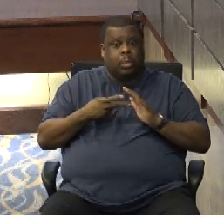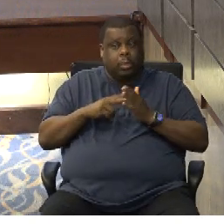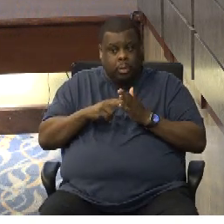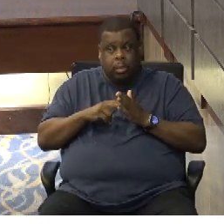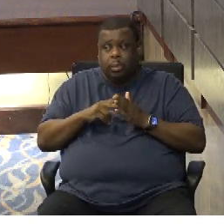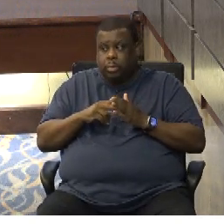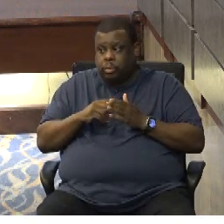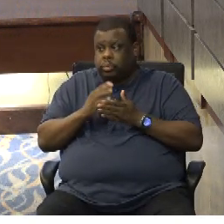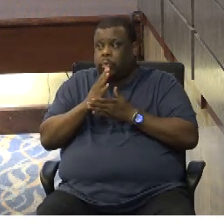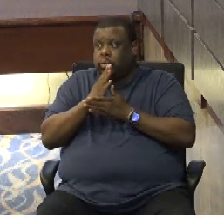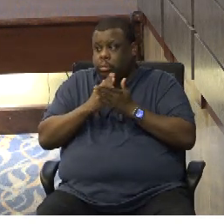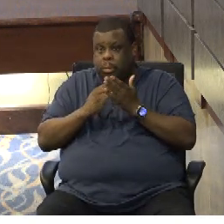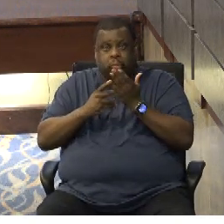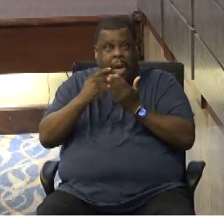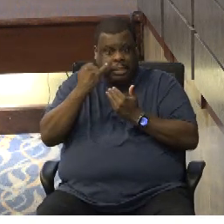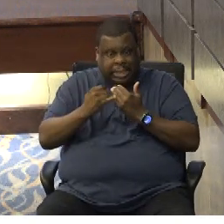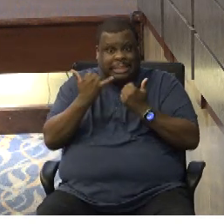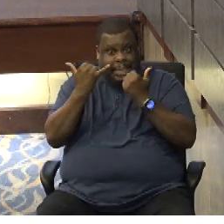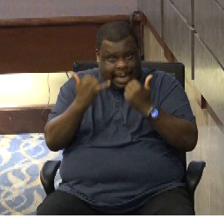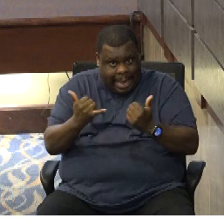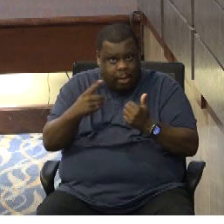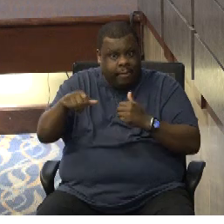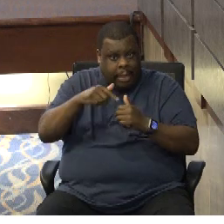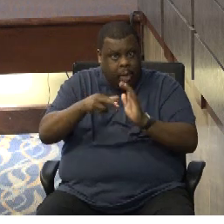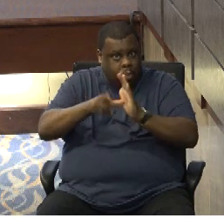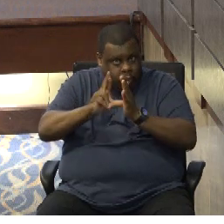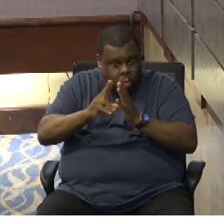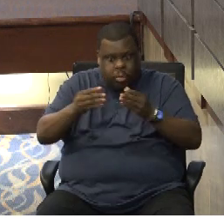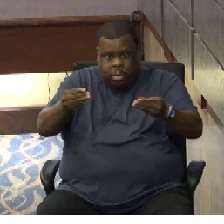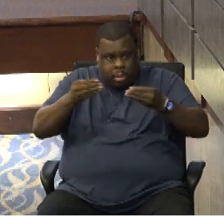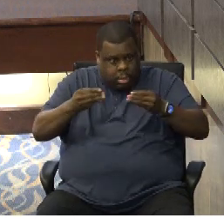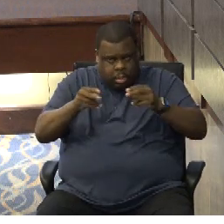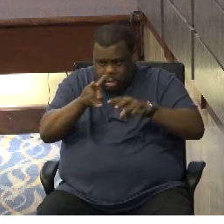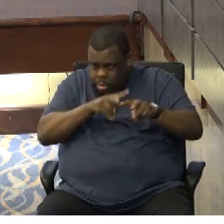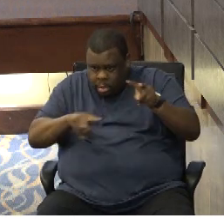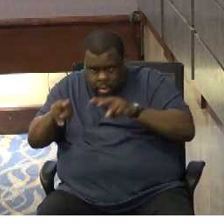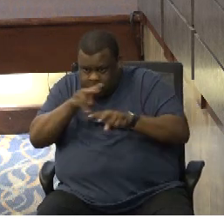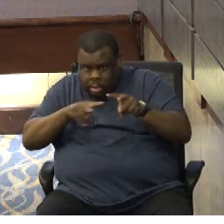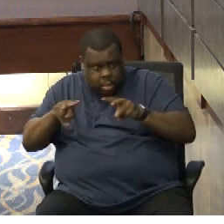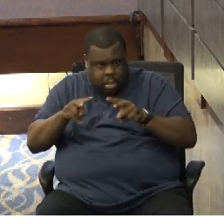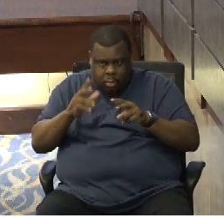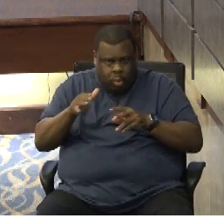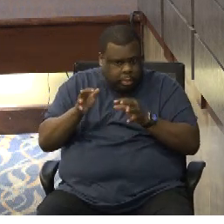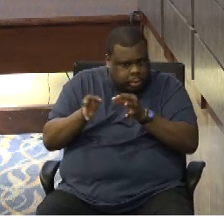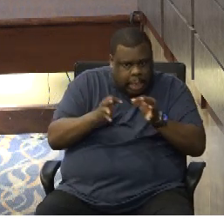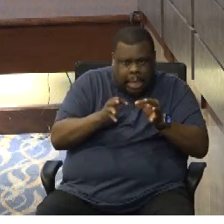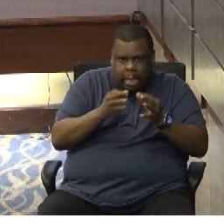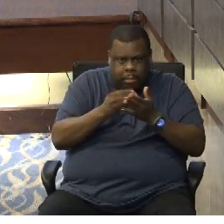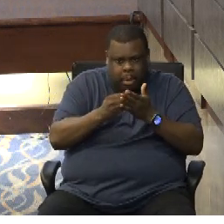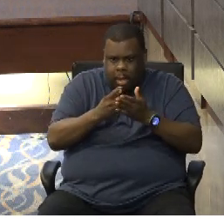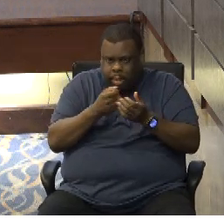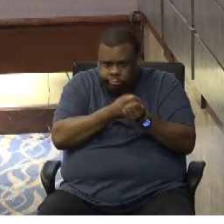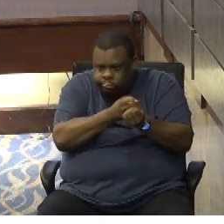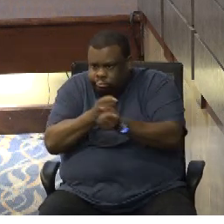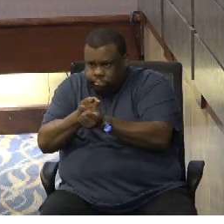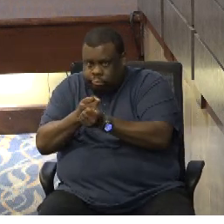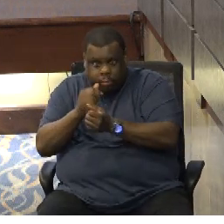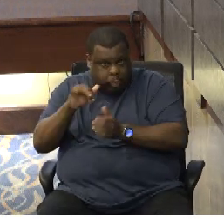under review by city staff that would be able to spend all of the federal dollars within the time frame, is what you're